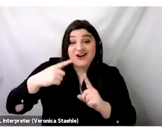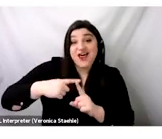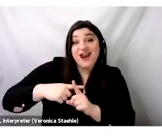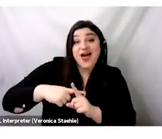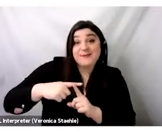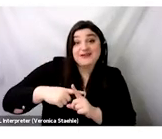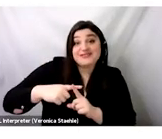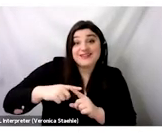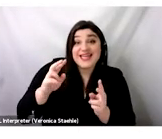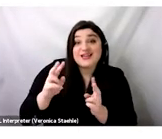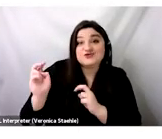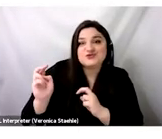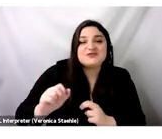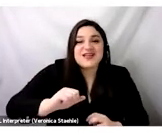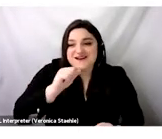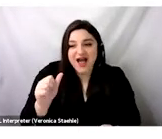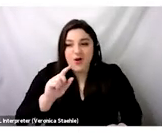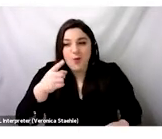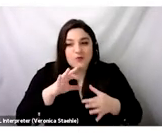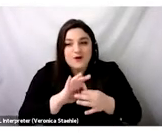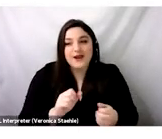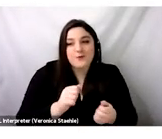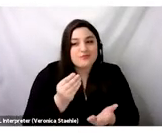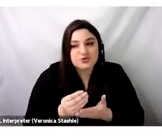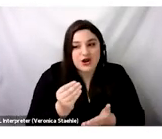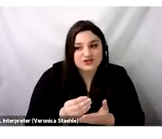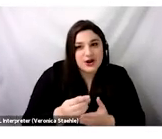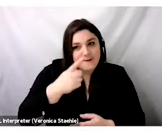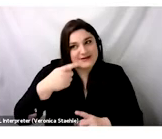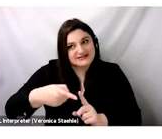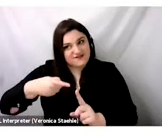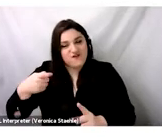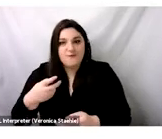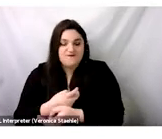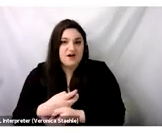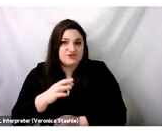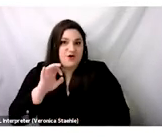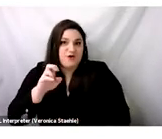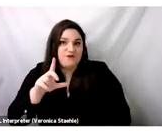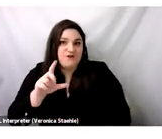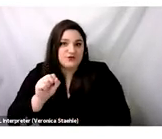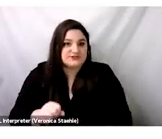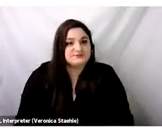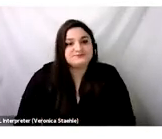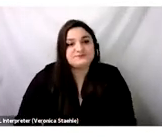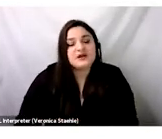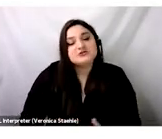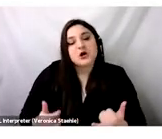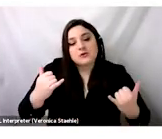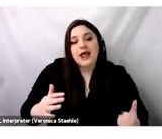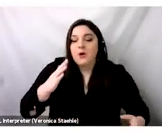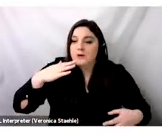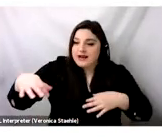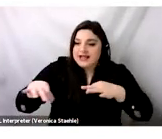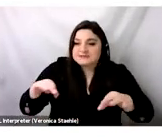So as I mentioned, we're gonna talk about the whole down the line beginning to end, because of course